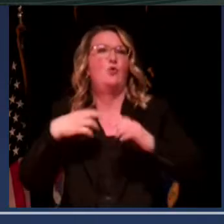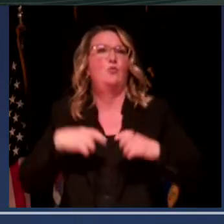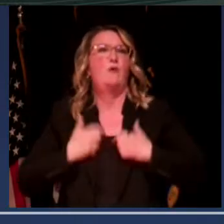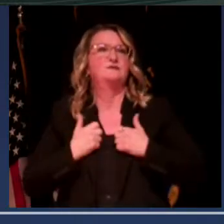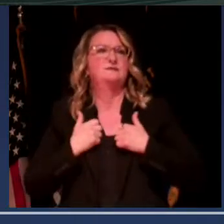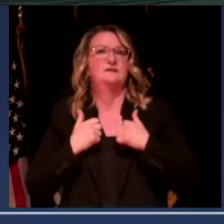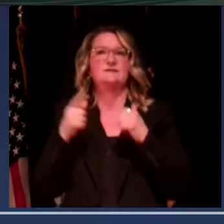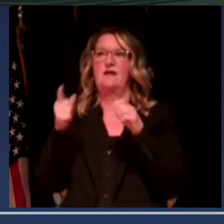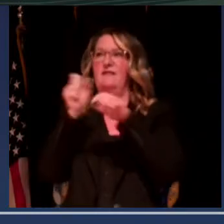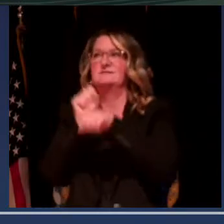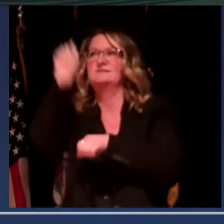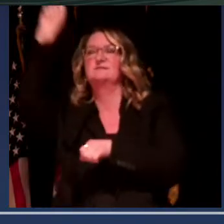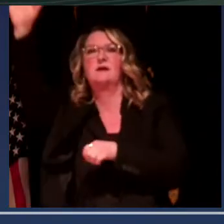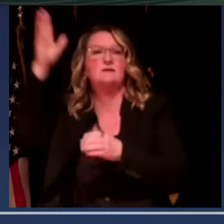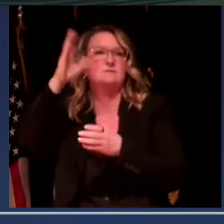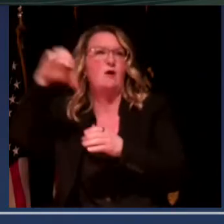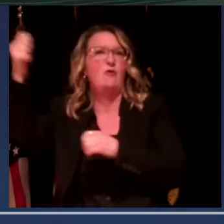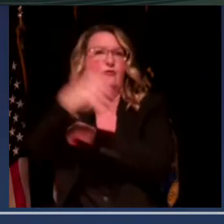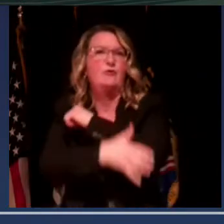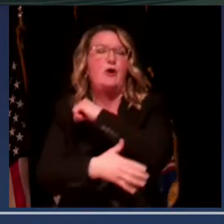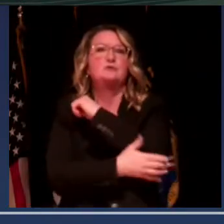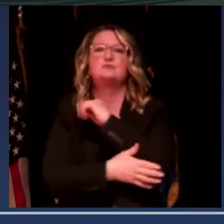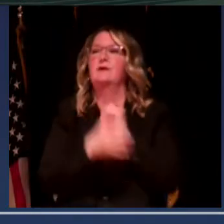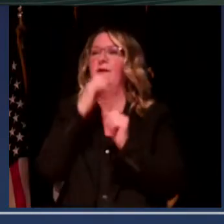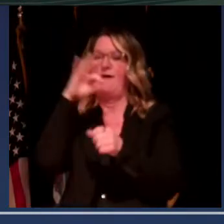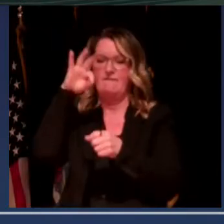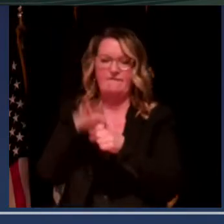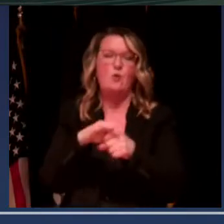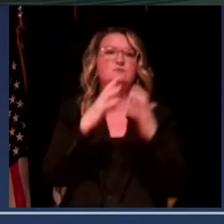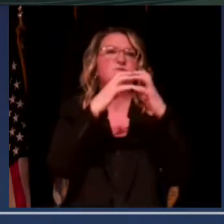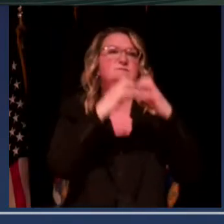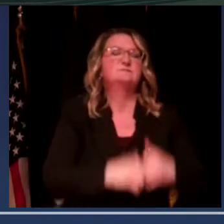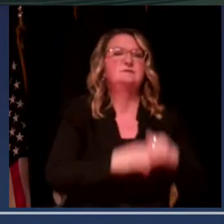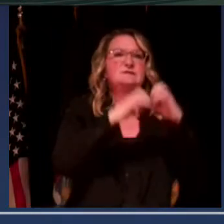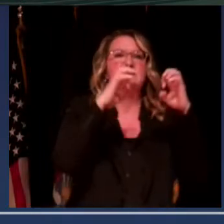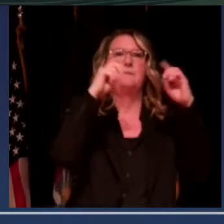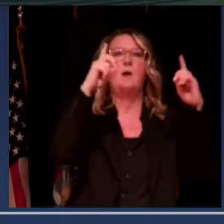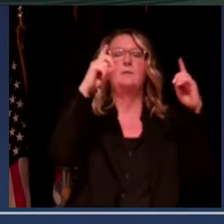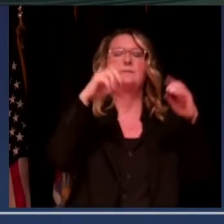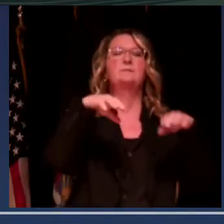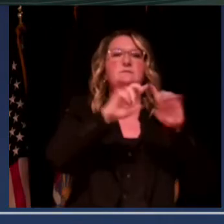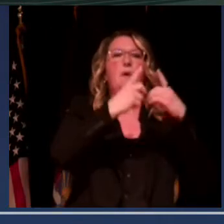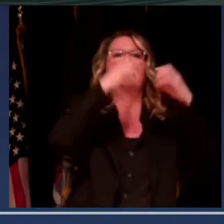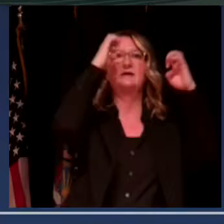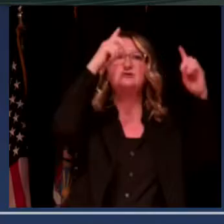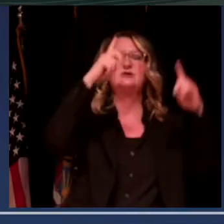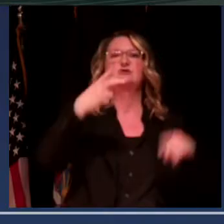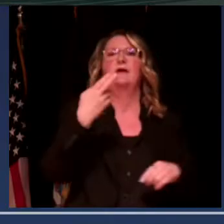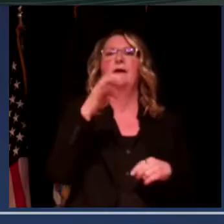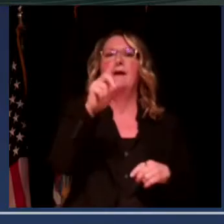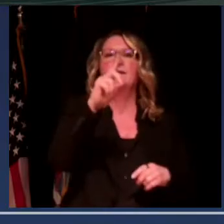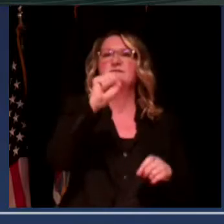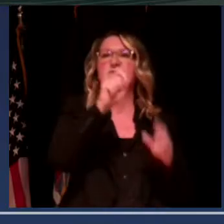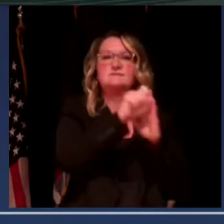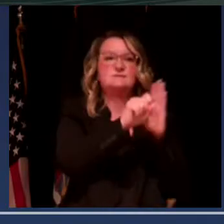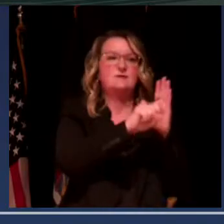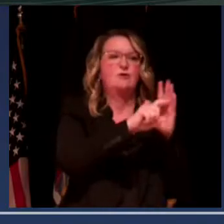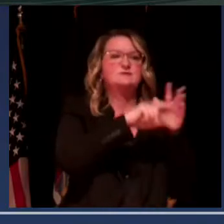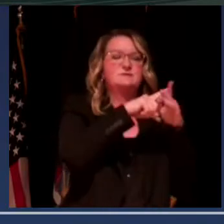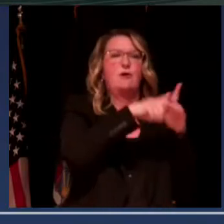them overseas. They did not vote to dismantle the Department of Education and Head Start, both of which will hurt our